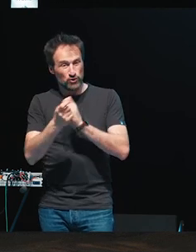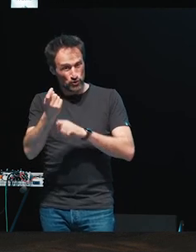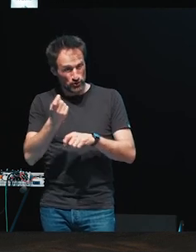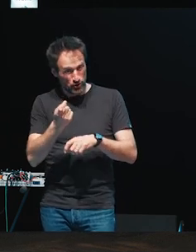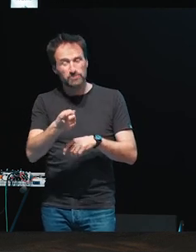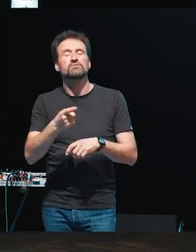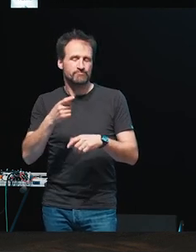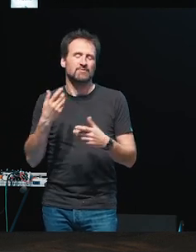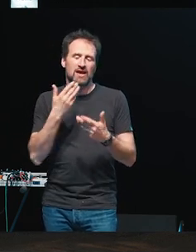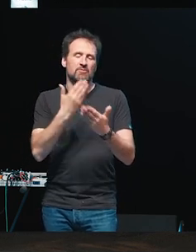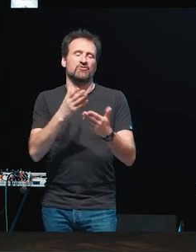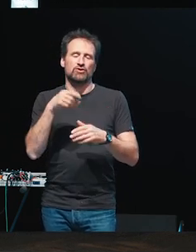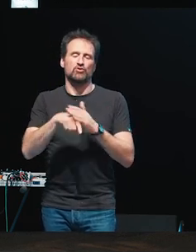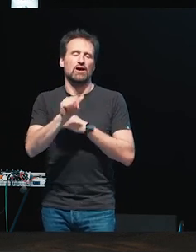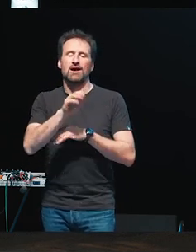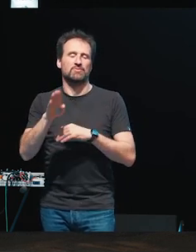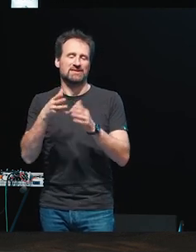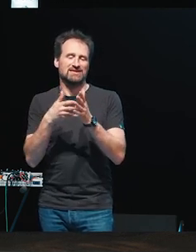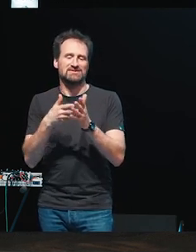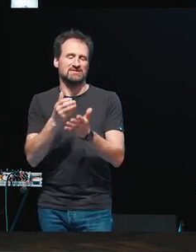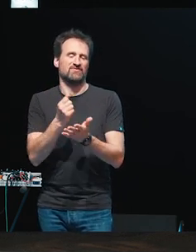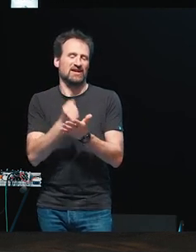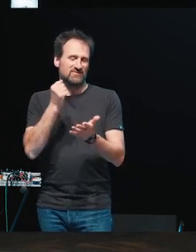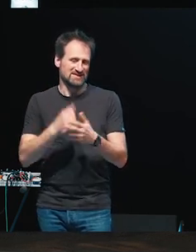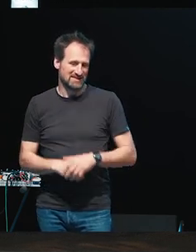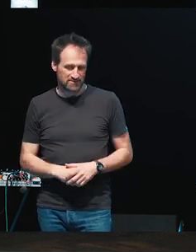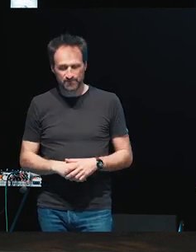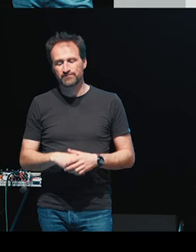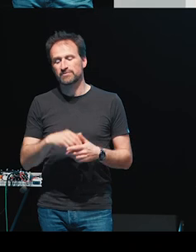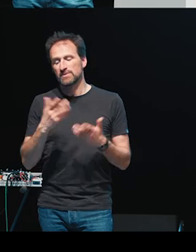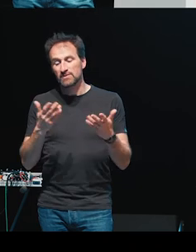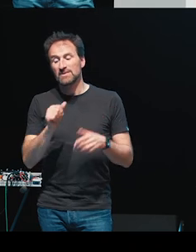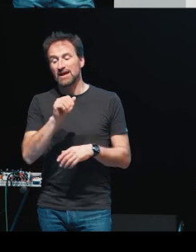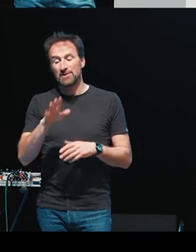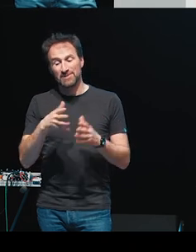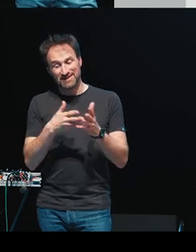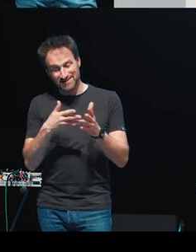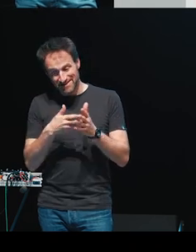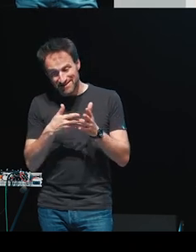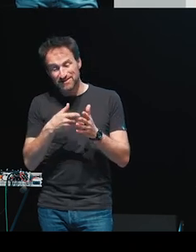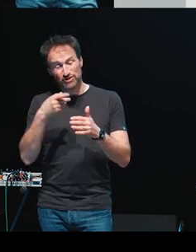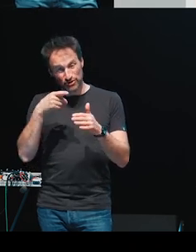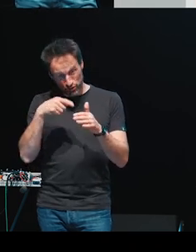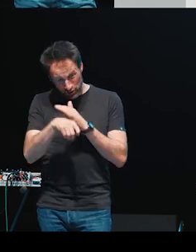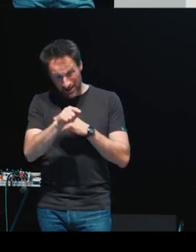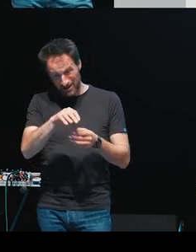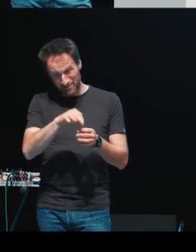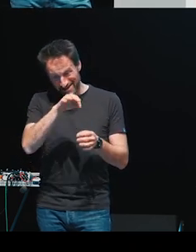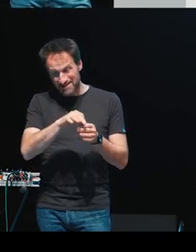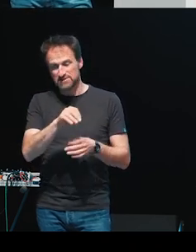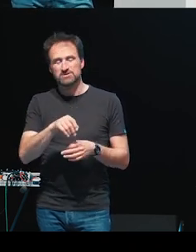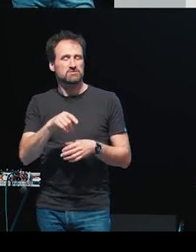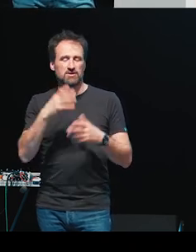ill-defined. By success metrics, I mean for e-commerce companies, it's pretty simple. You get more booking. In return, less